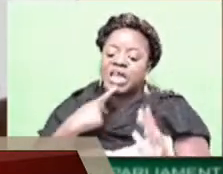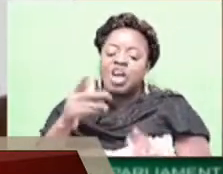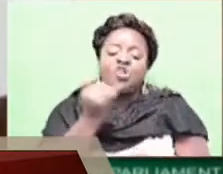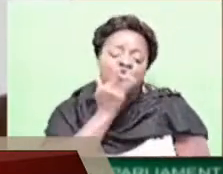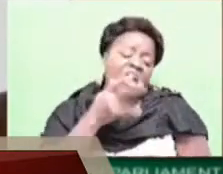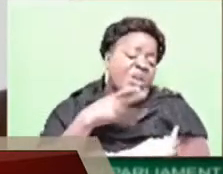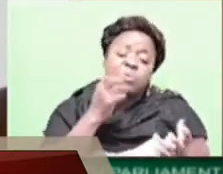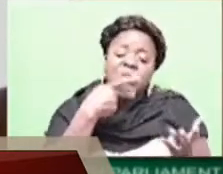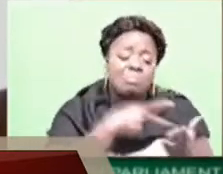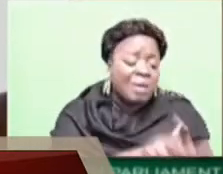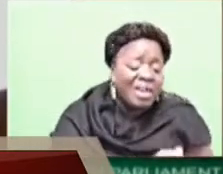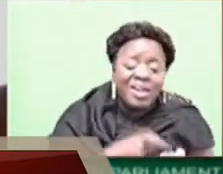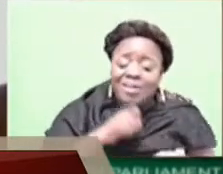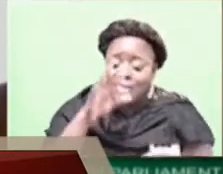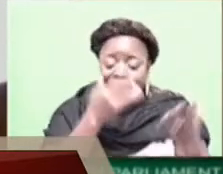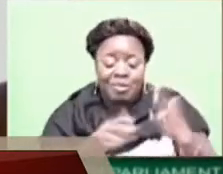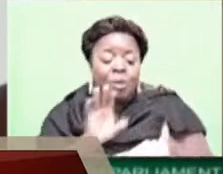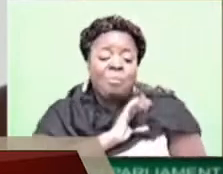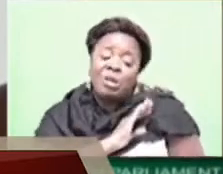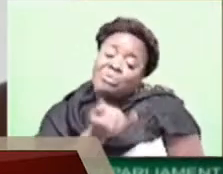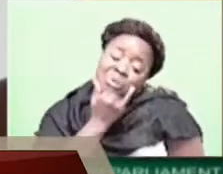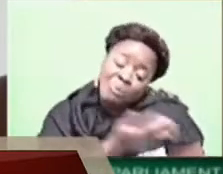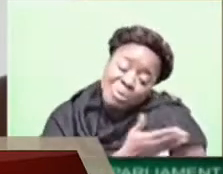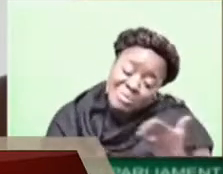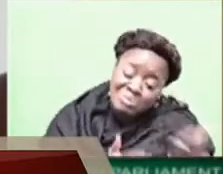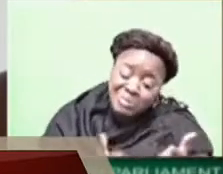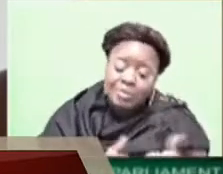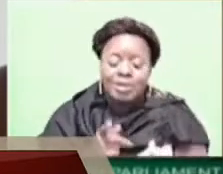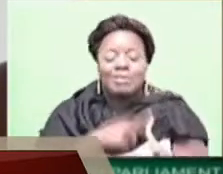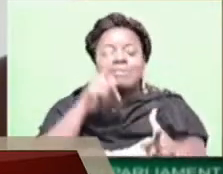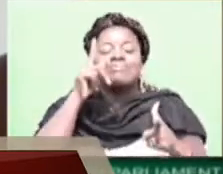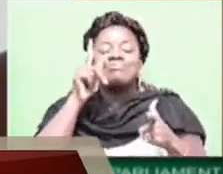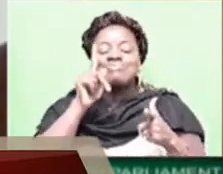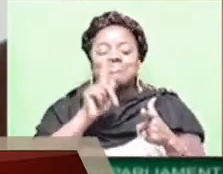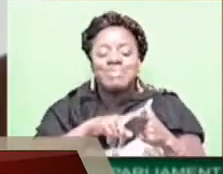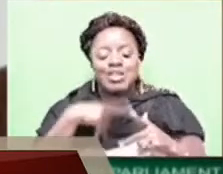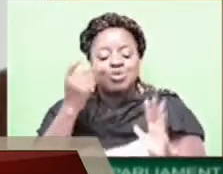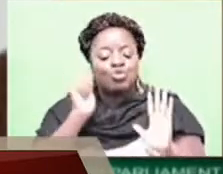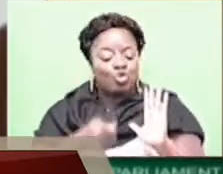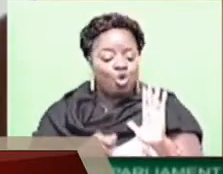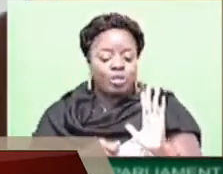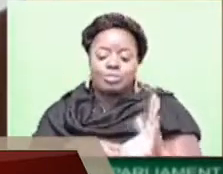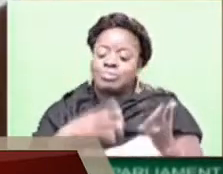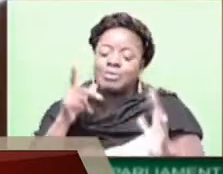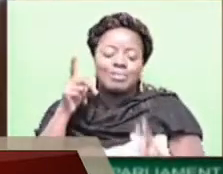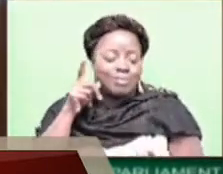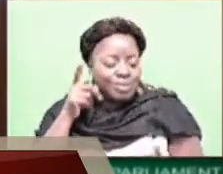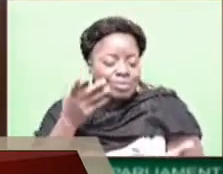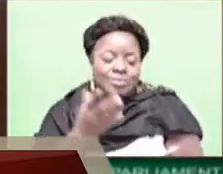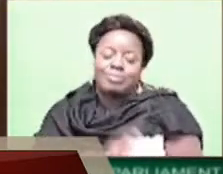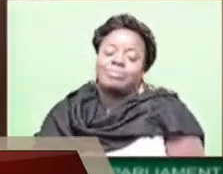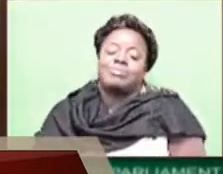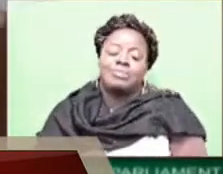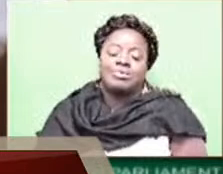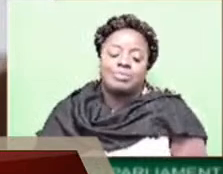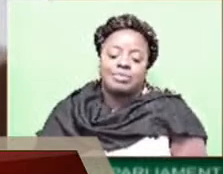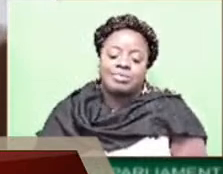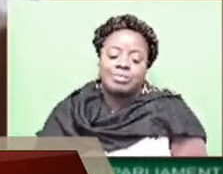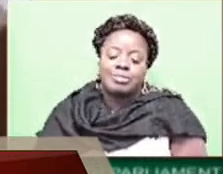appeal. That is to be found at page 2 in subsection 6 of Clause 4 in reference to new proposed